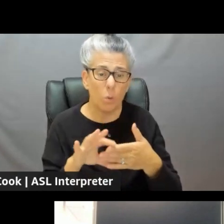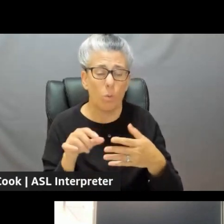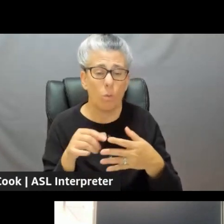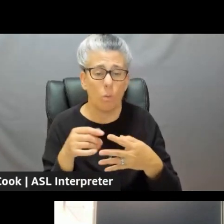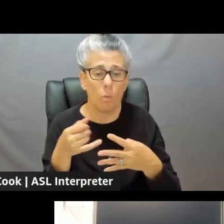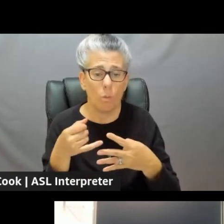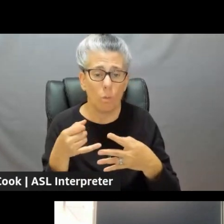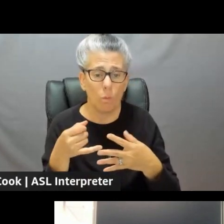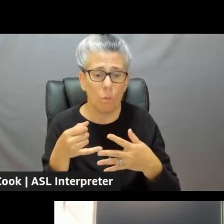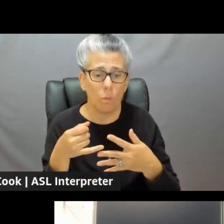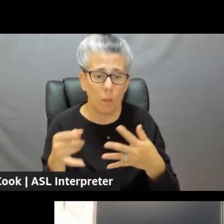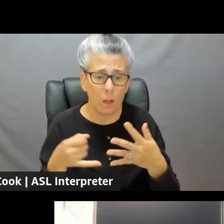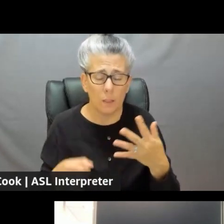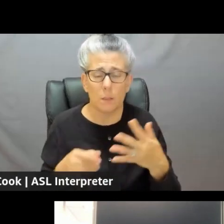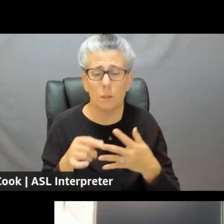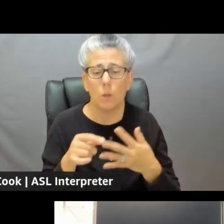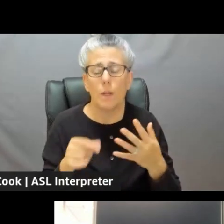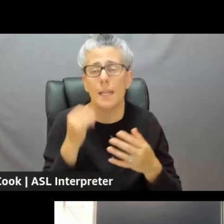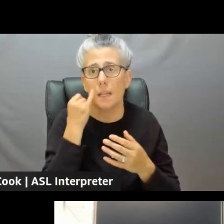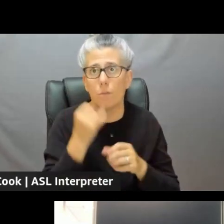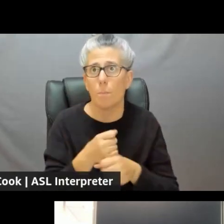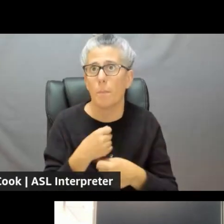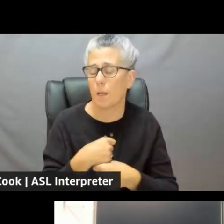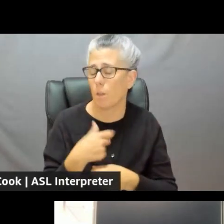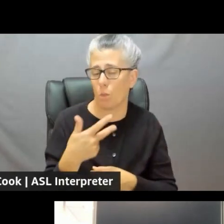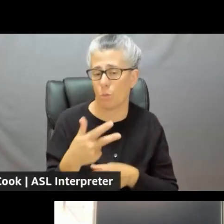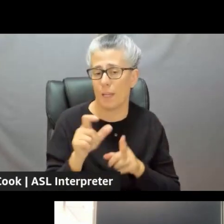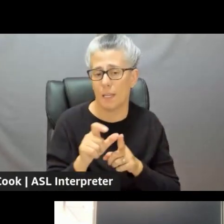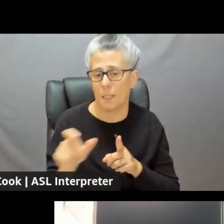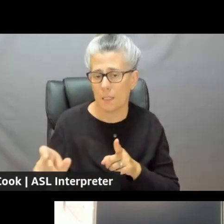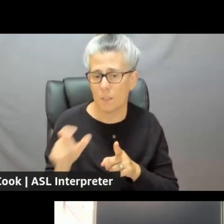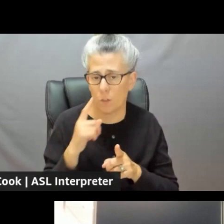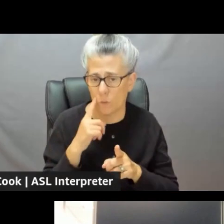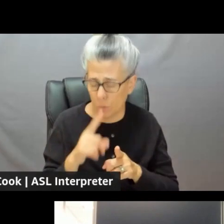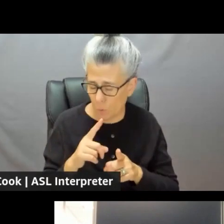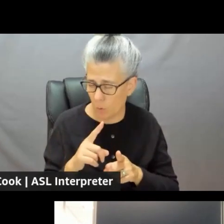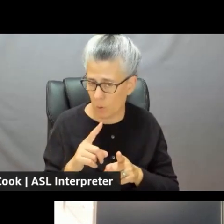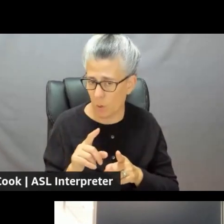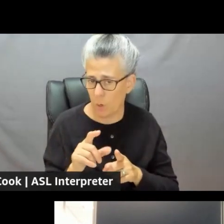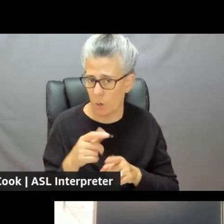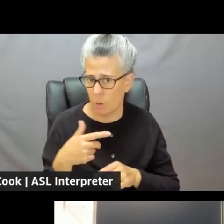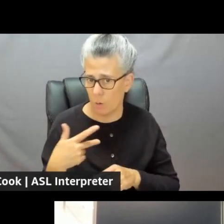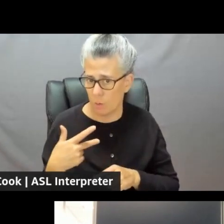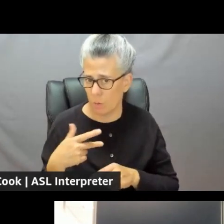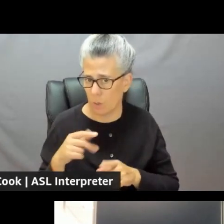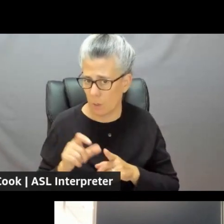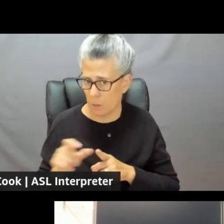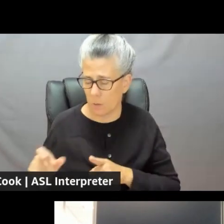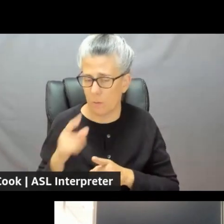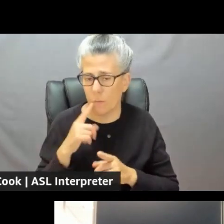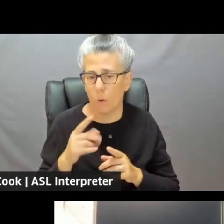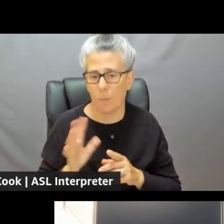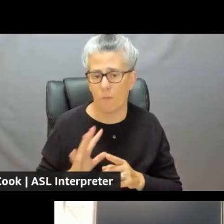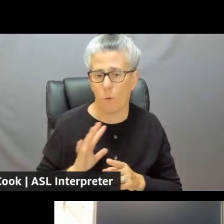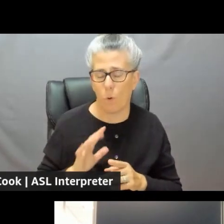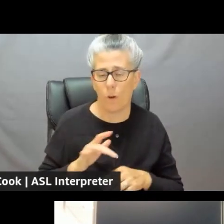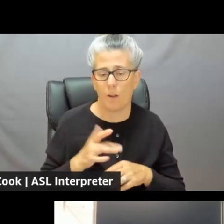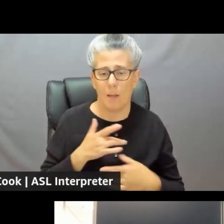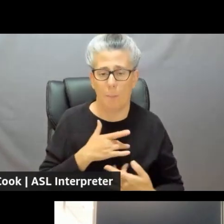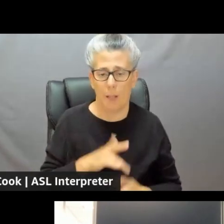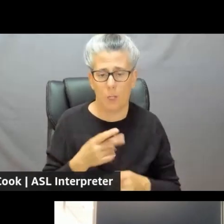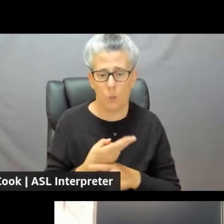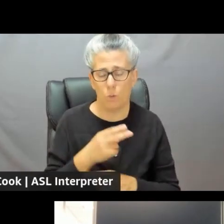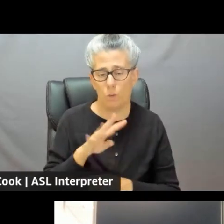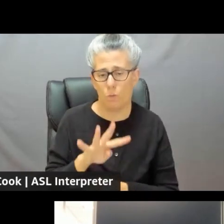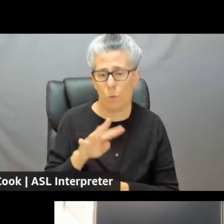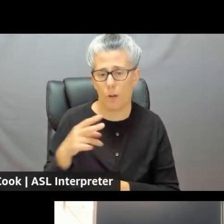if you, let's say, are trying to create 3 instances of EC2 instance, typically before using the for each function, what a customer would usually do